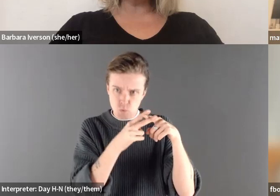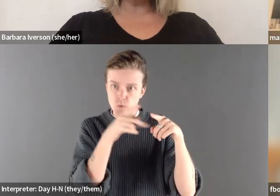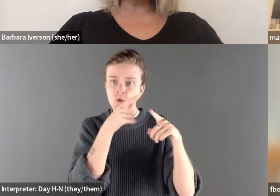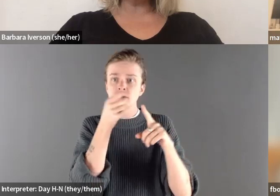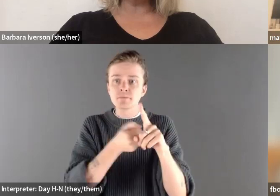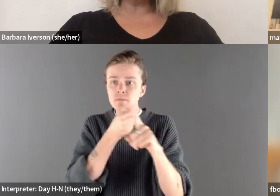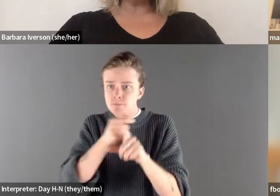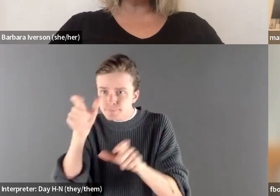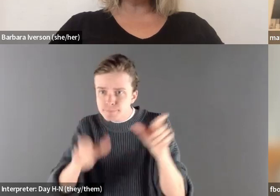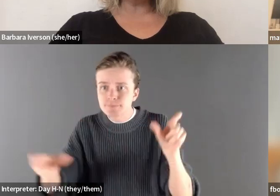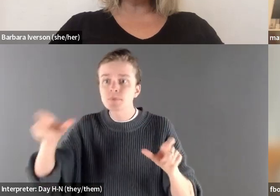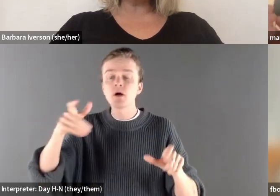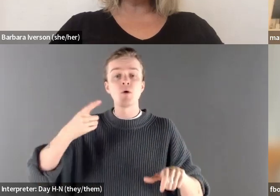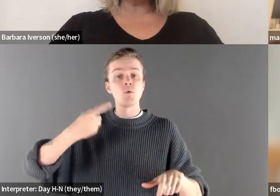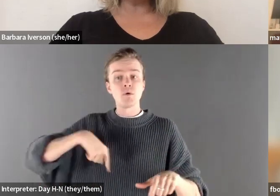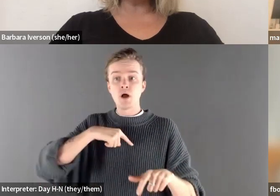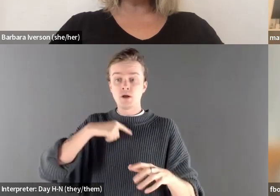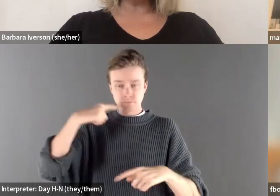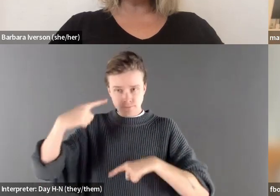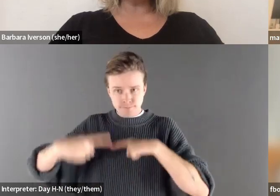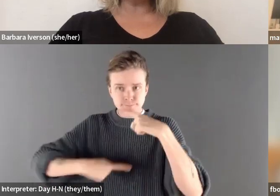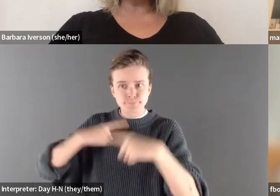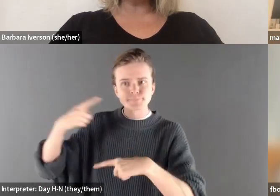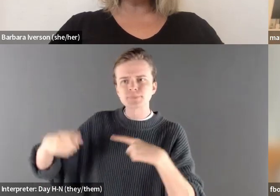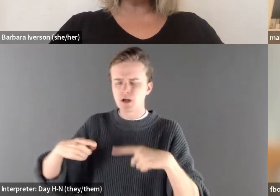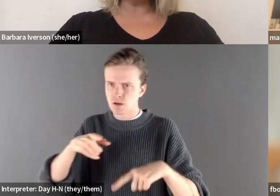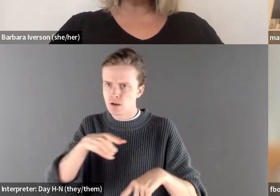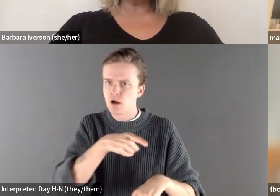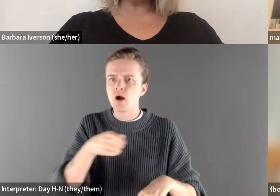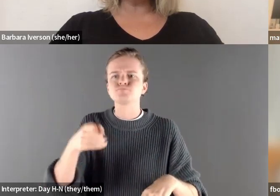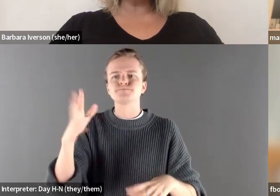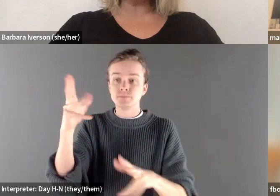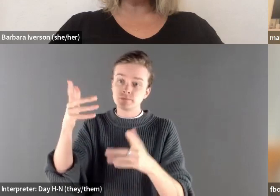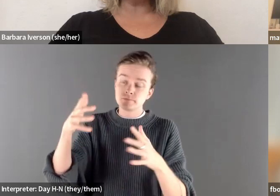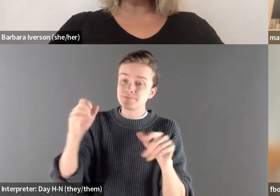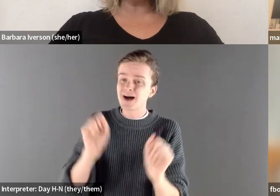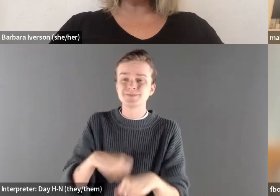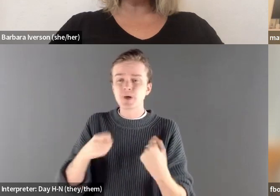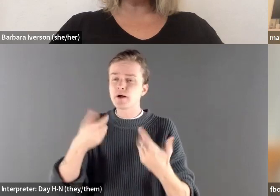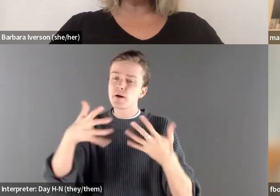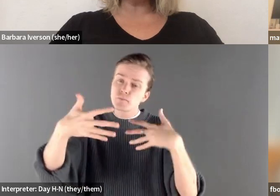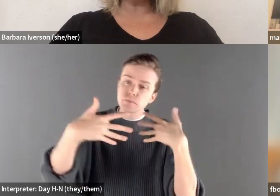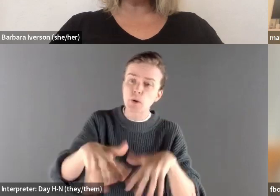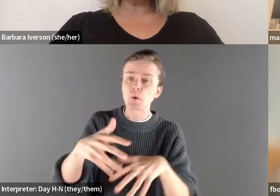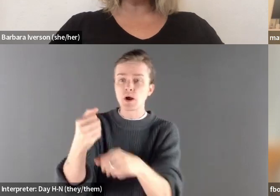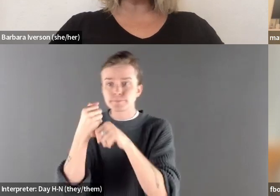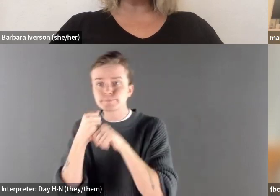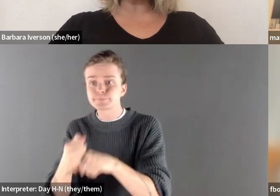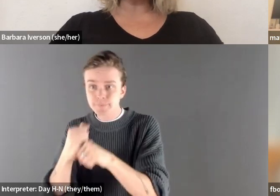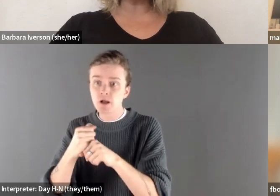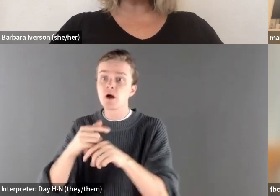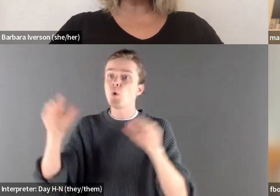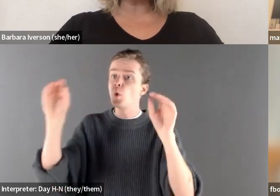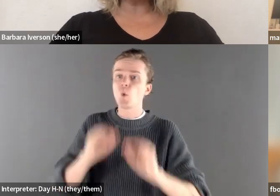walk around in sites of protest without being exposed. Anyone can understand how spyware can be problematic if you can walk people through